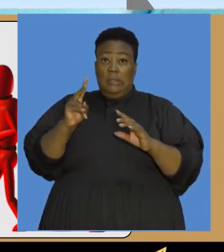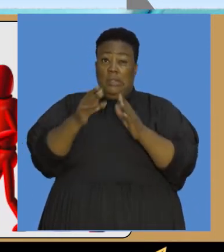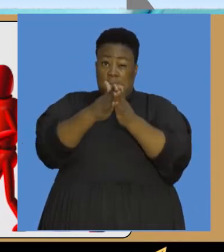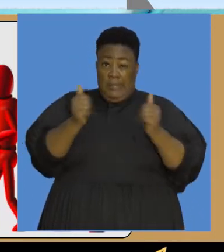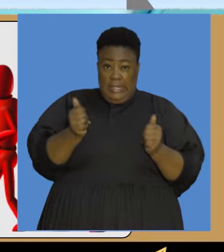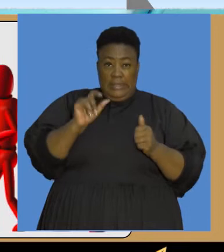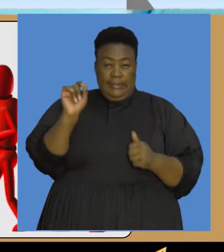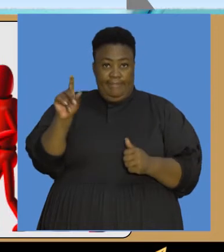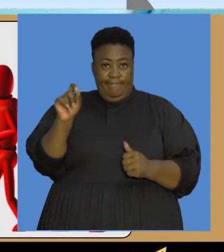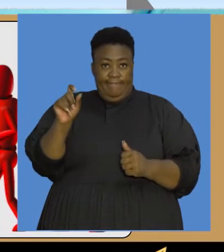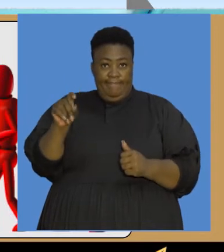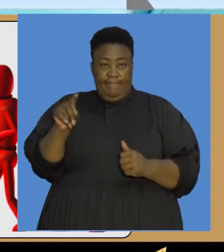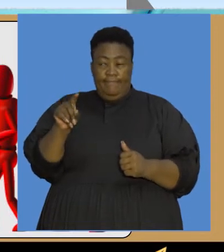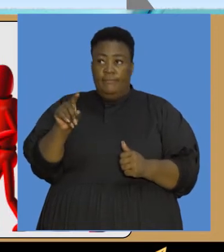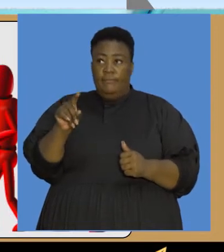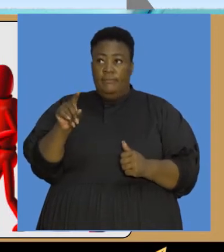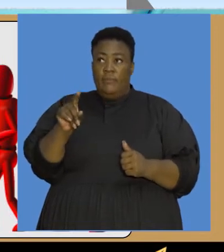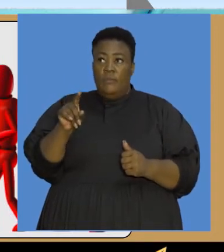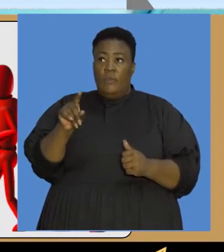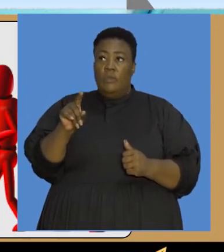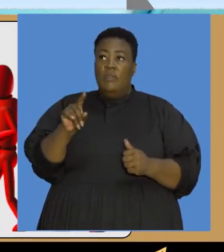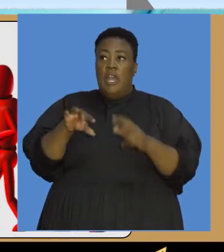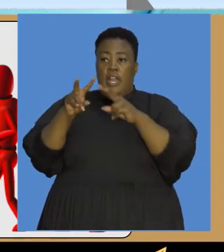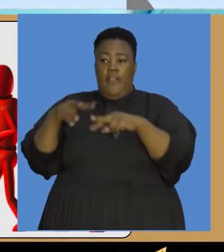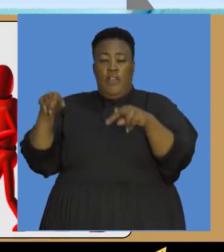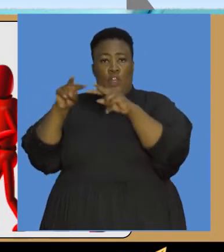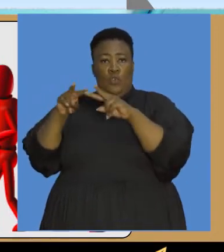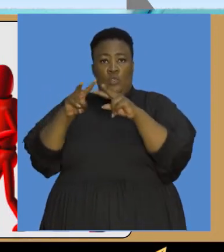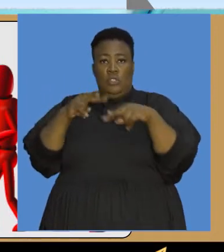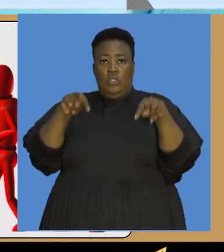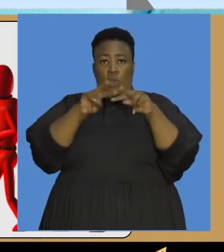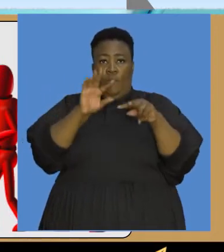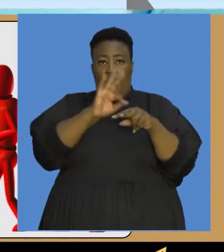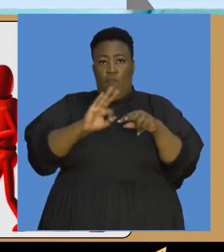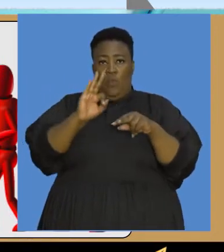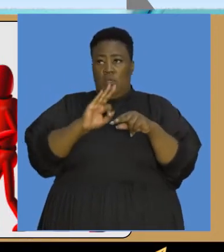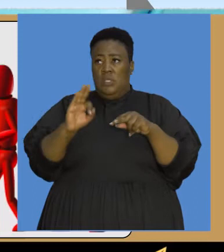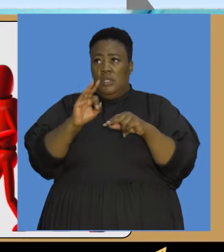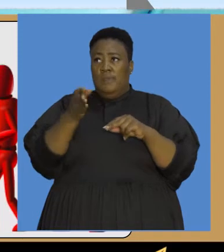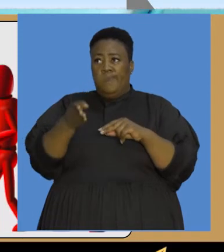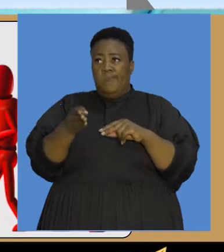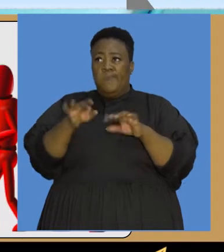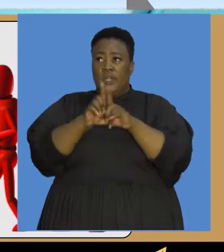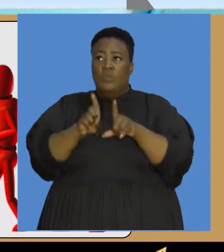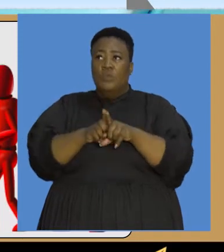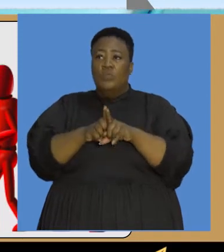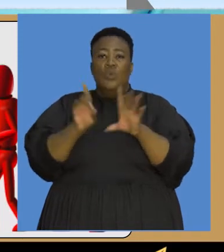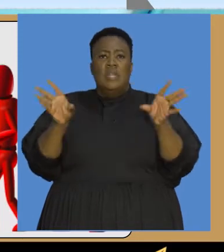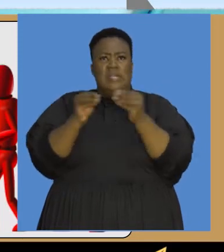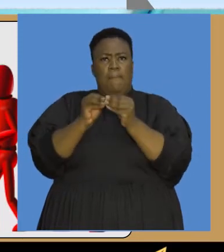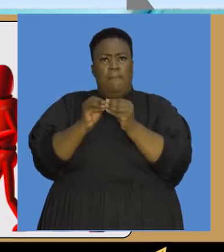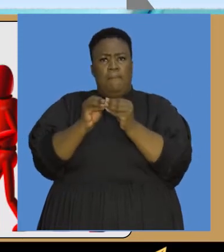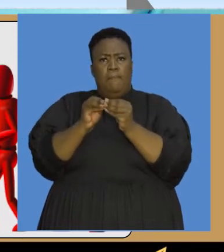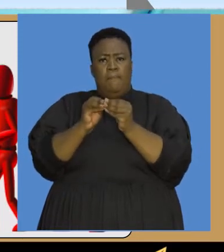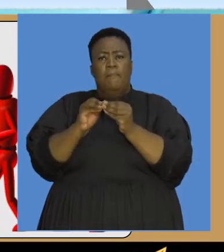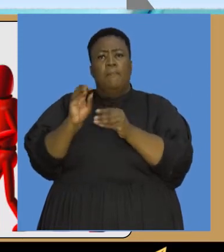speed. And we're going to put the values of the forces as well, and I'm going to put the sum of the forces. So we're going